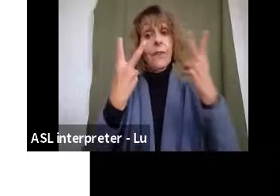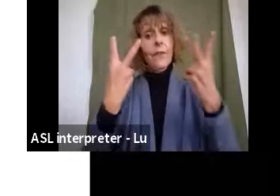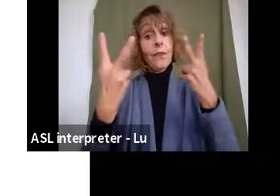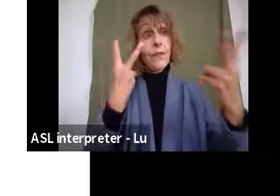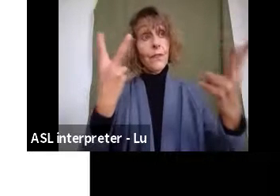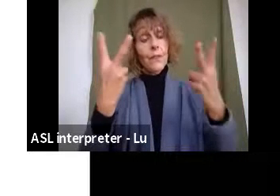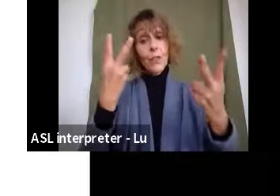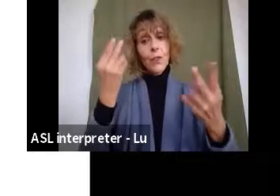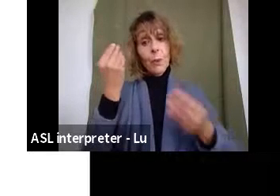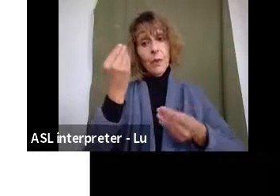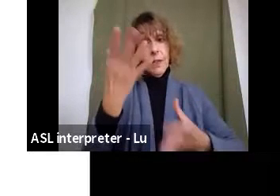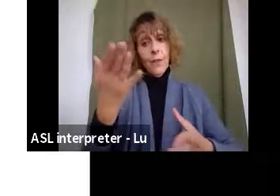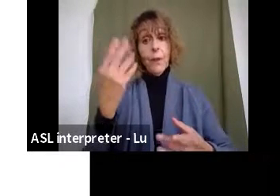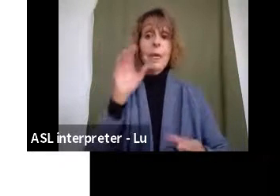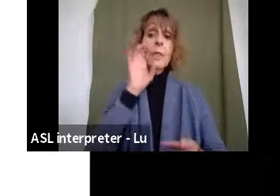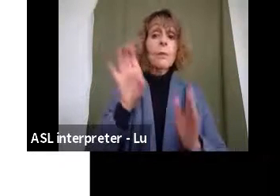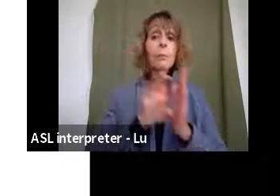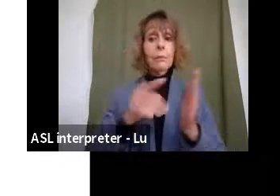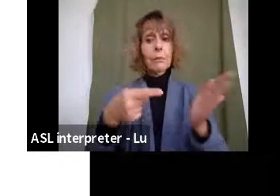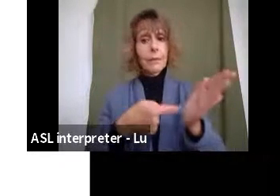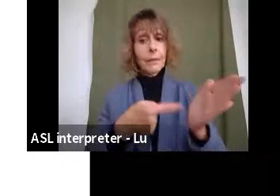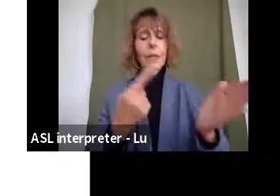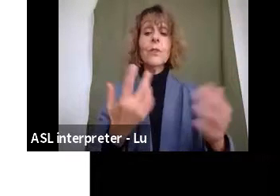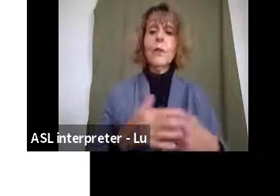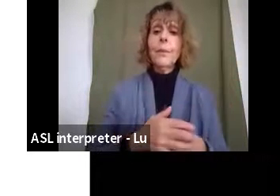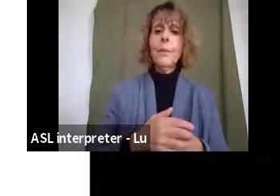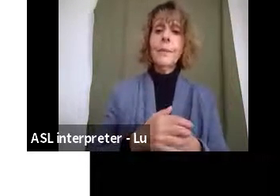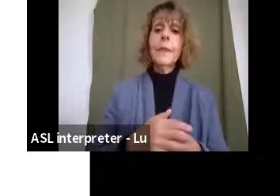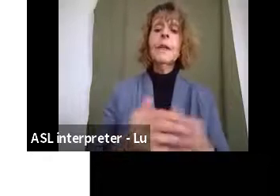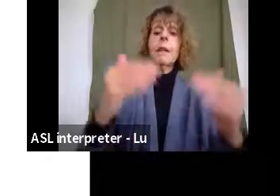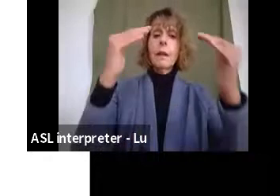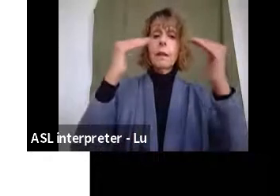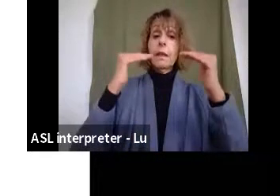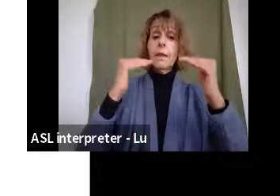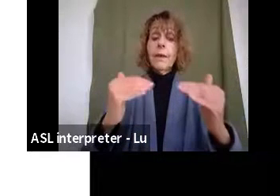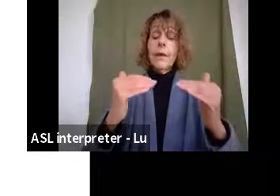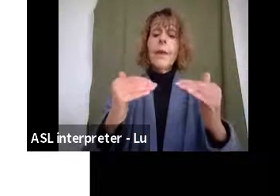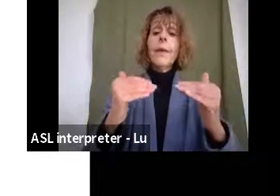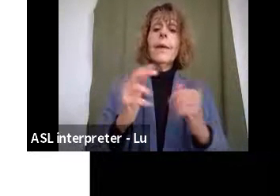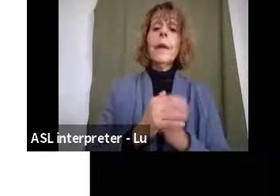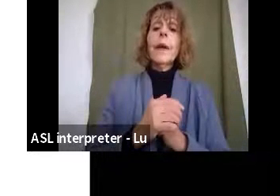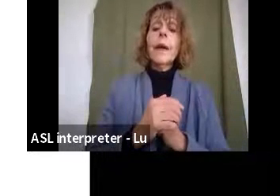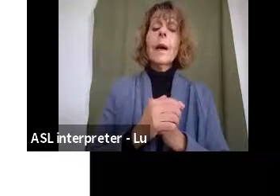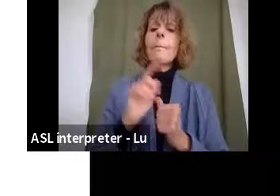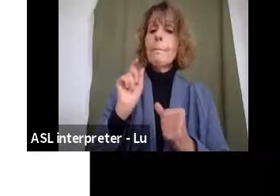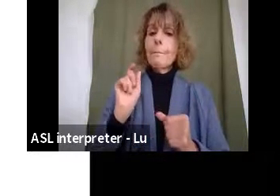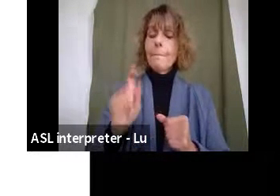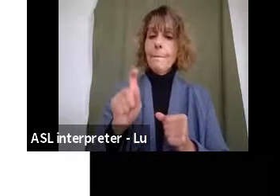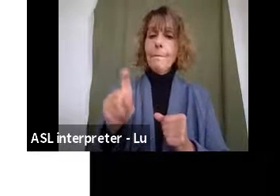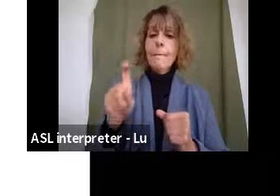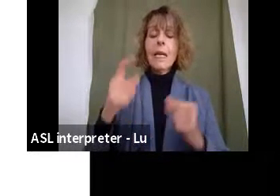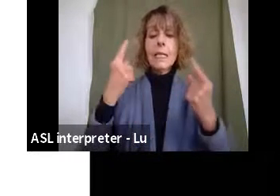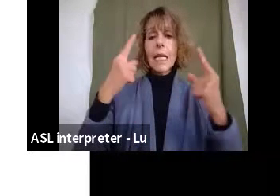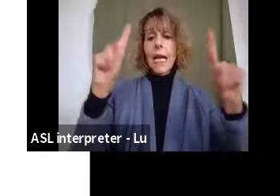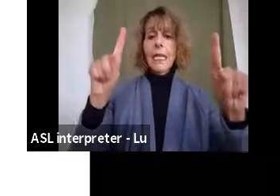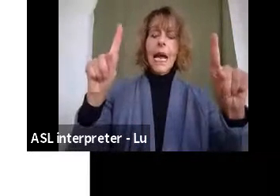And then notification to patients and the public. So it's very nice that we're doing all these things, but the department says, okay, now